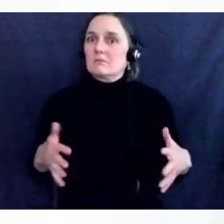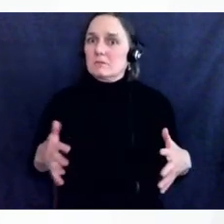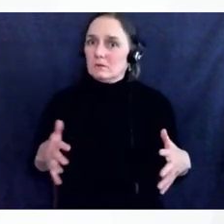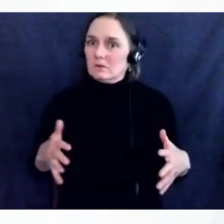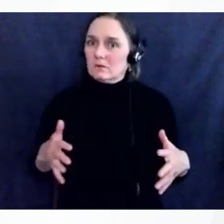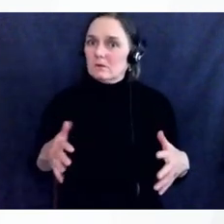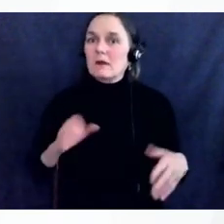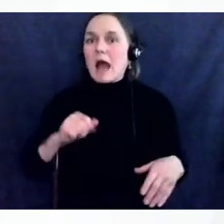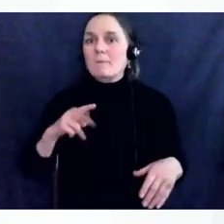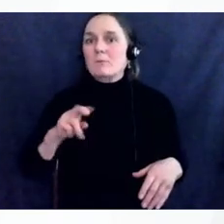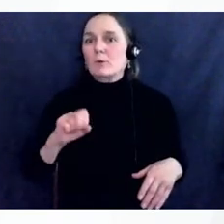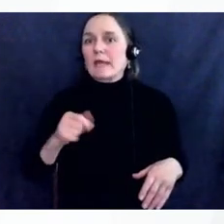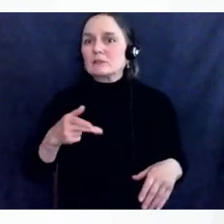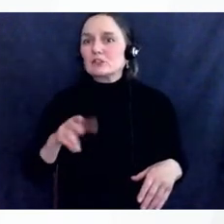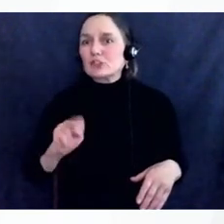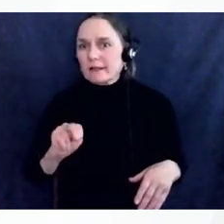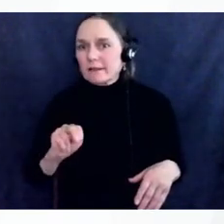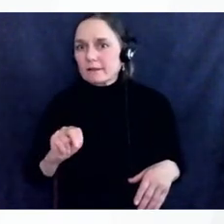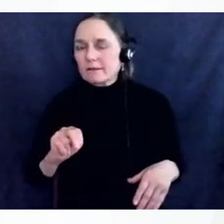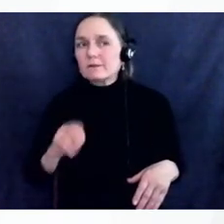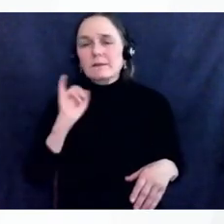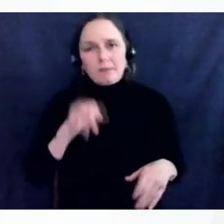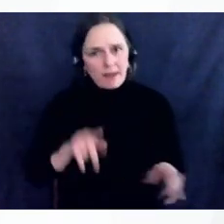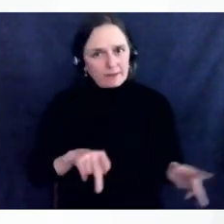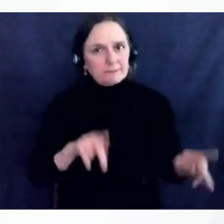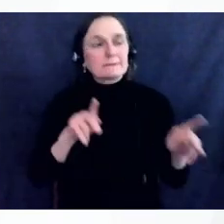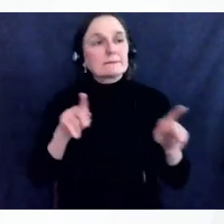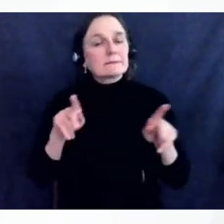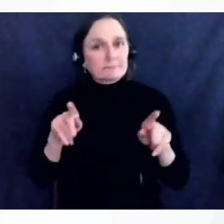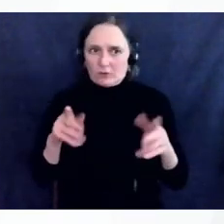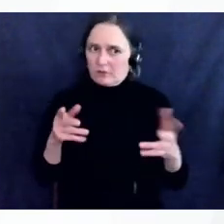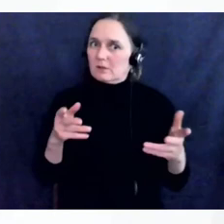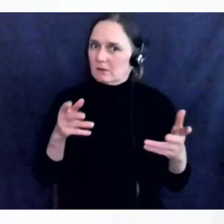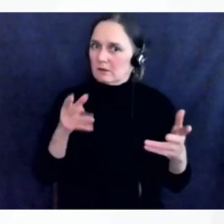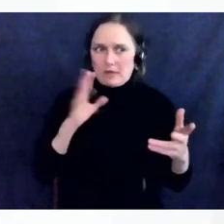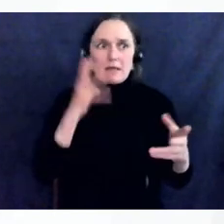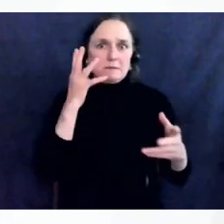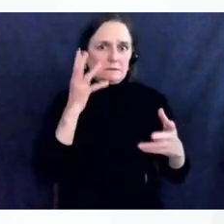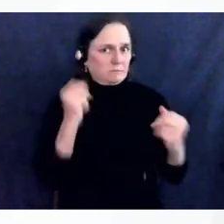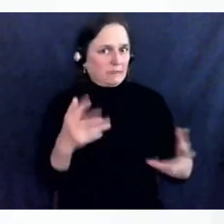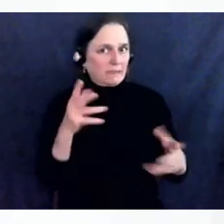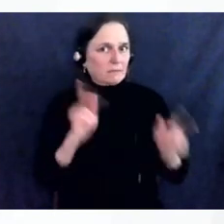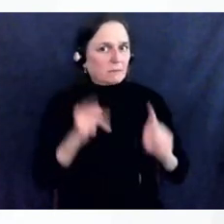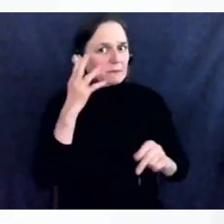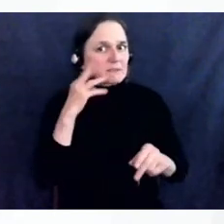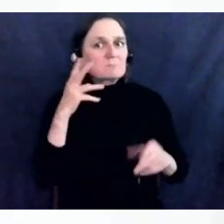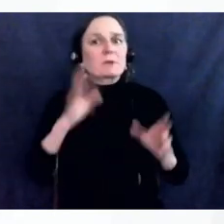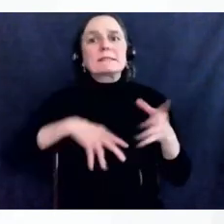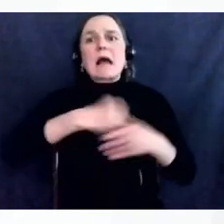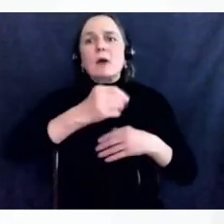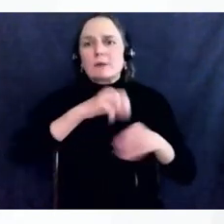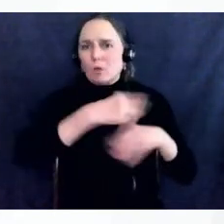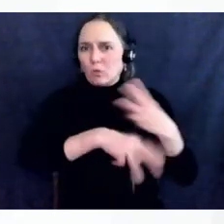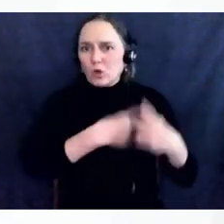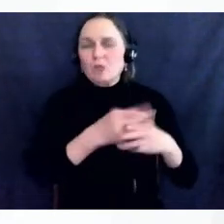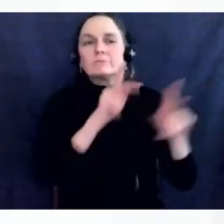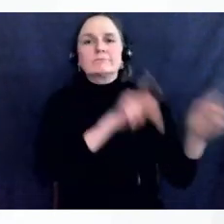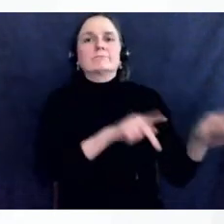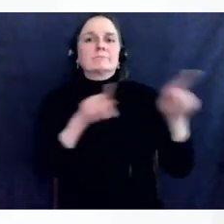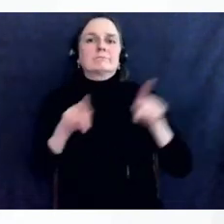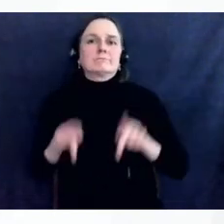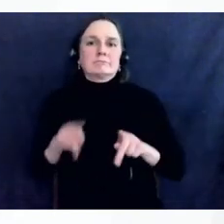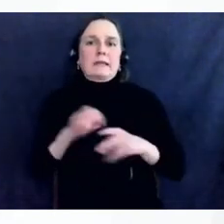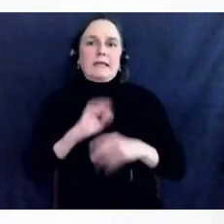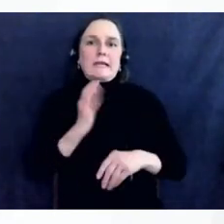It's the same at our university. If our faculty, staff, and students better reflect the people in our communities,